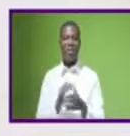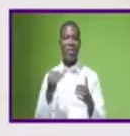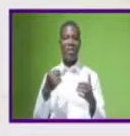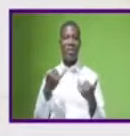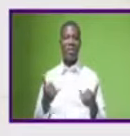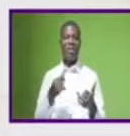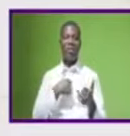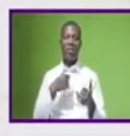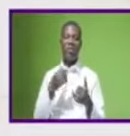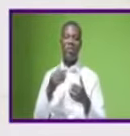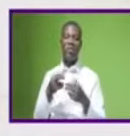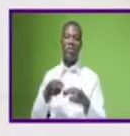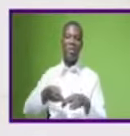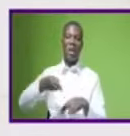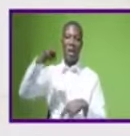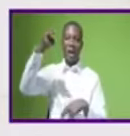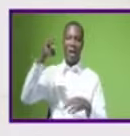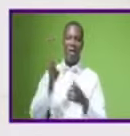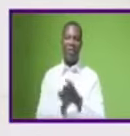Yes.